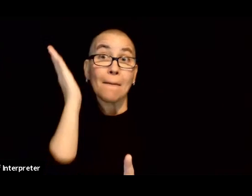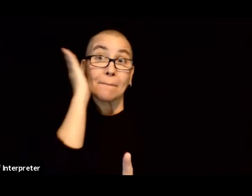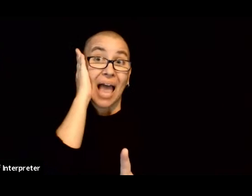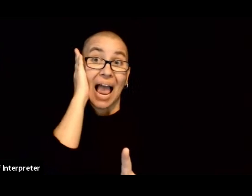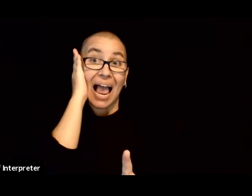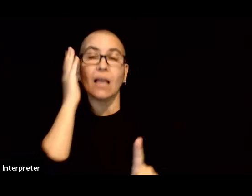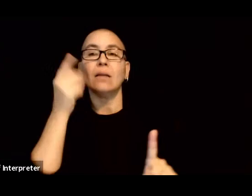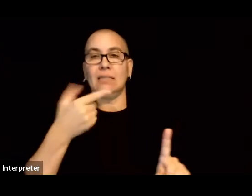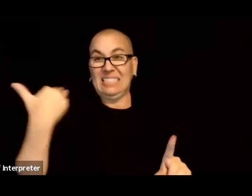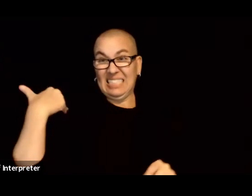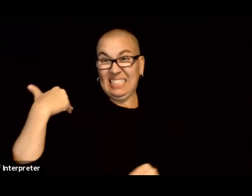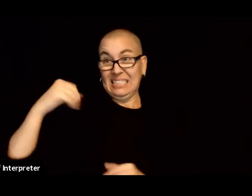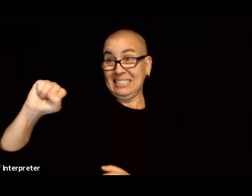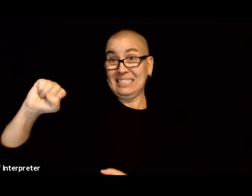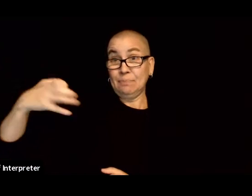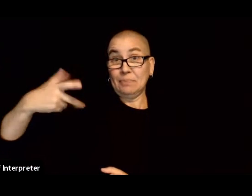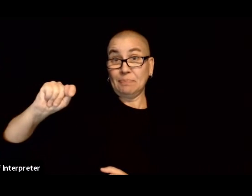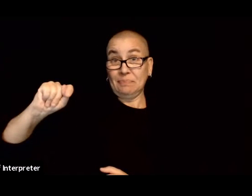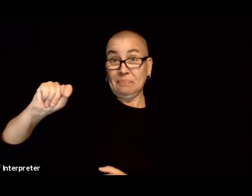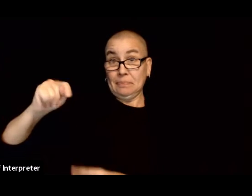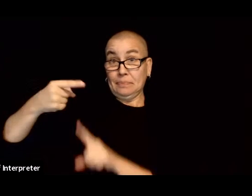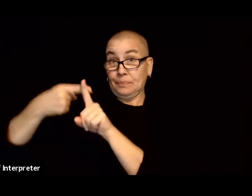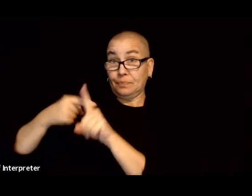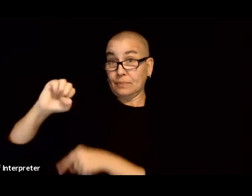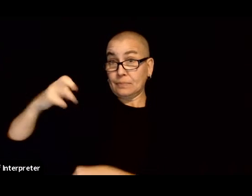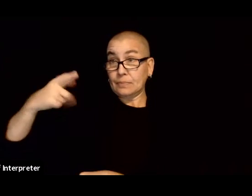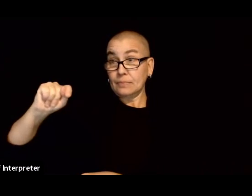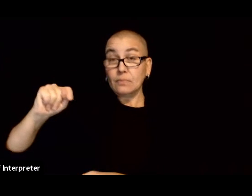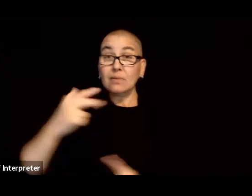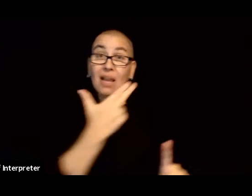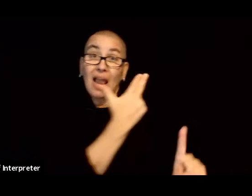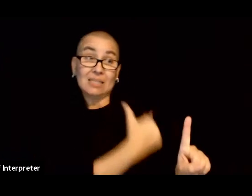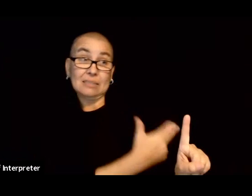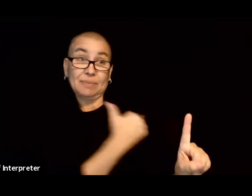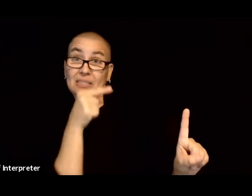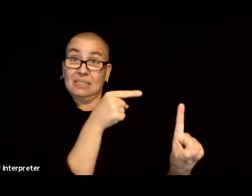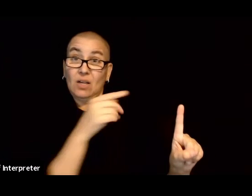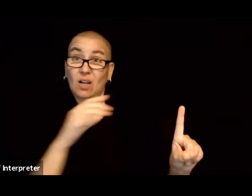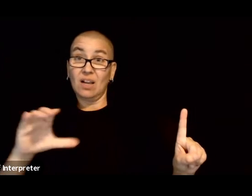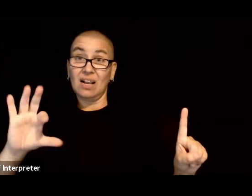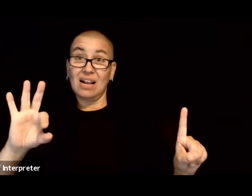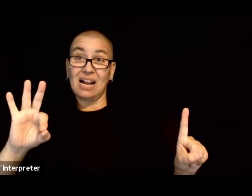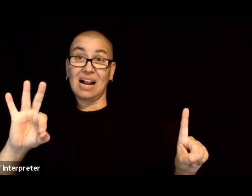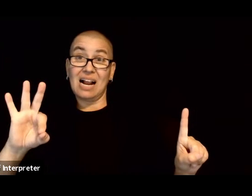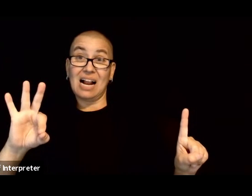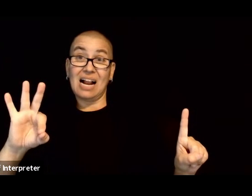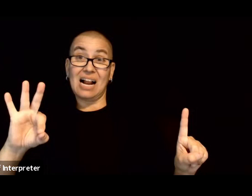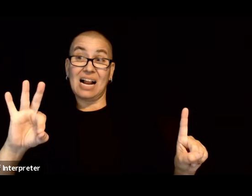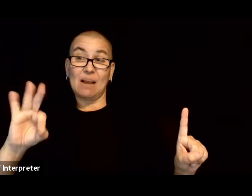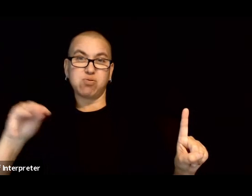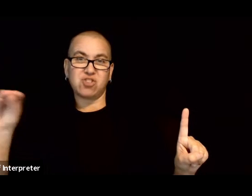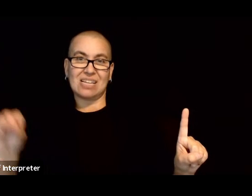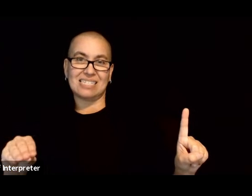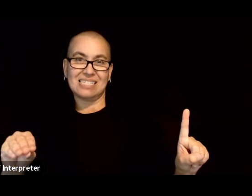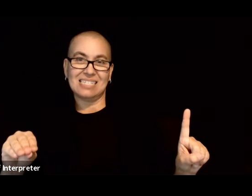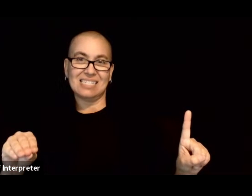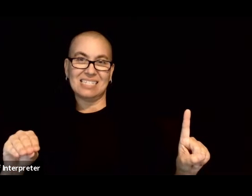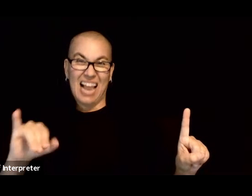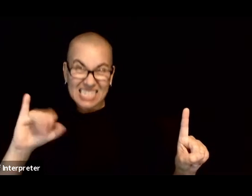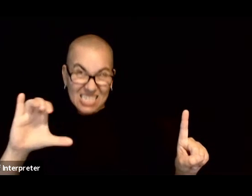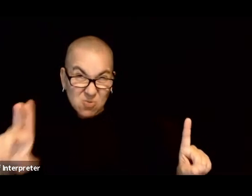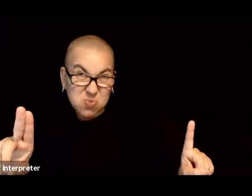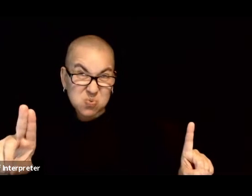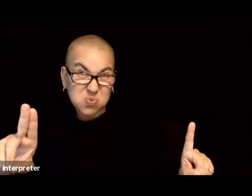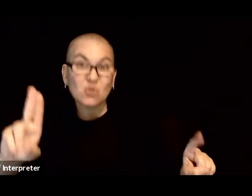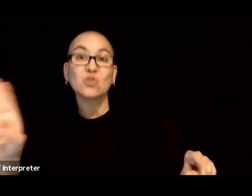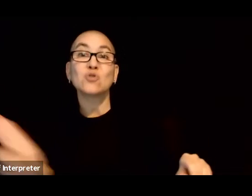hospitalizations represented 9% of ICU bed use and 3% of non-ICU bed use. And in October, that